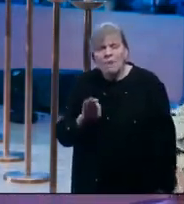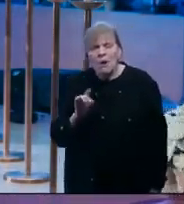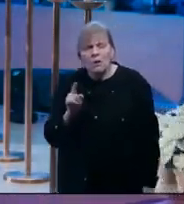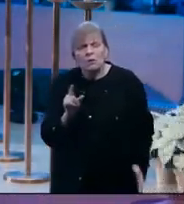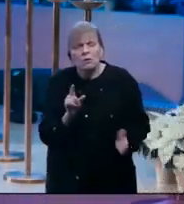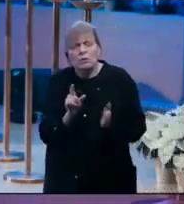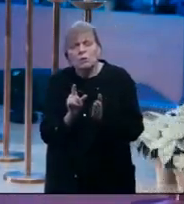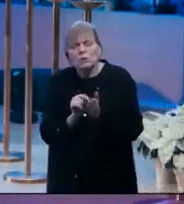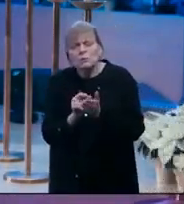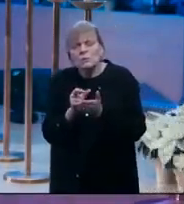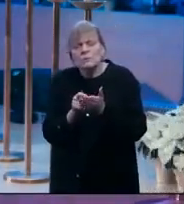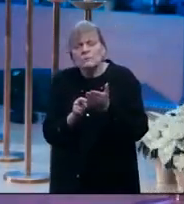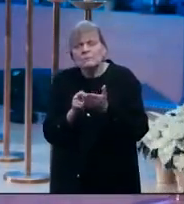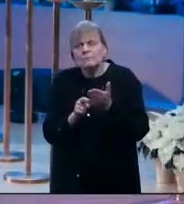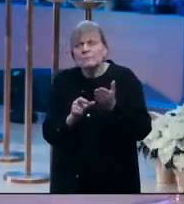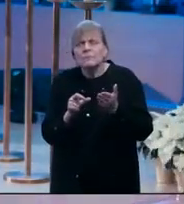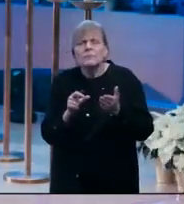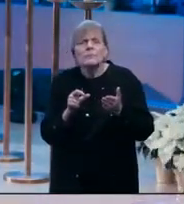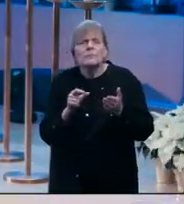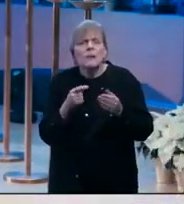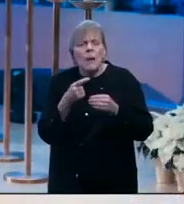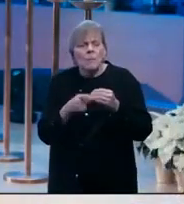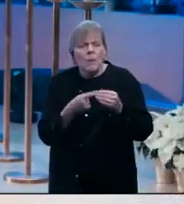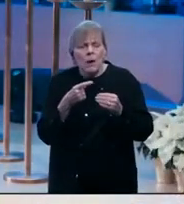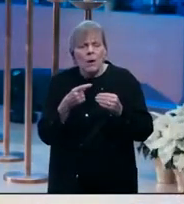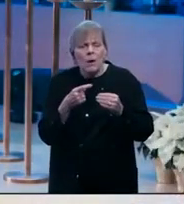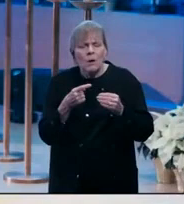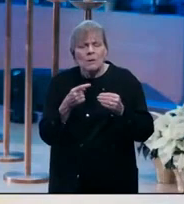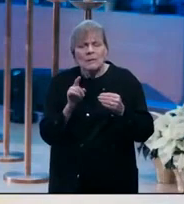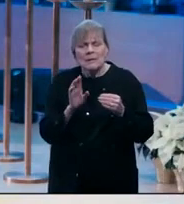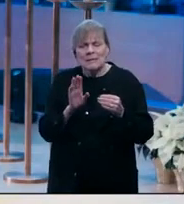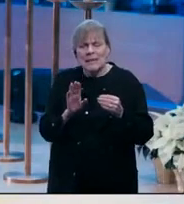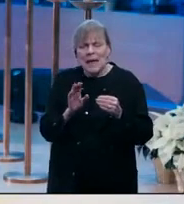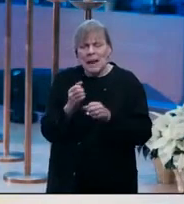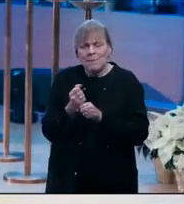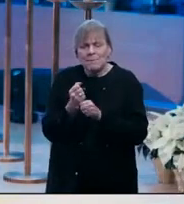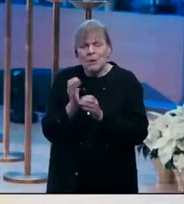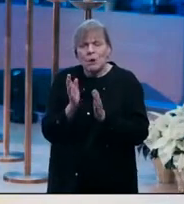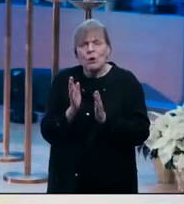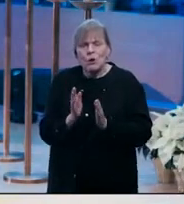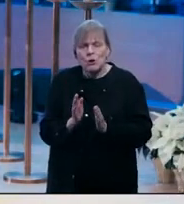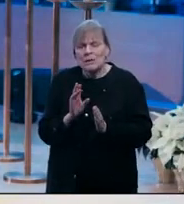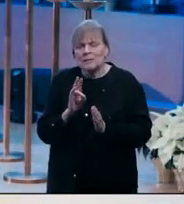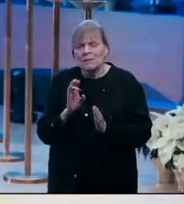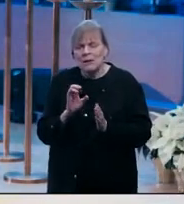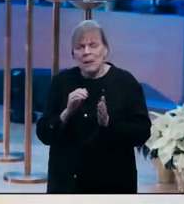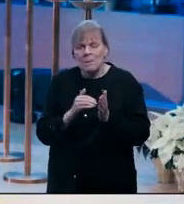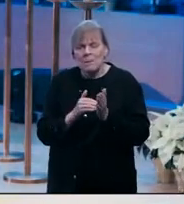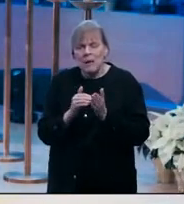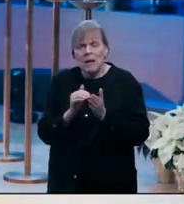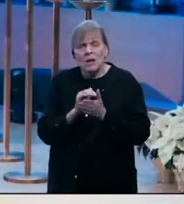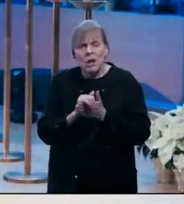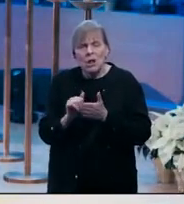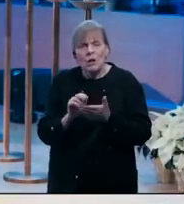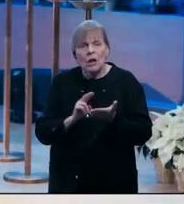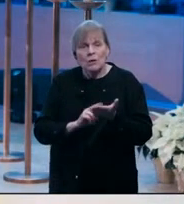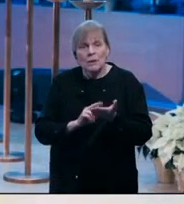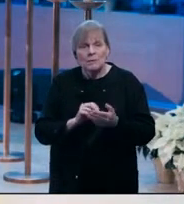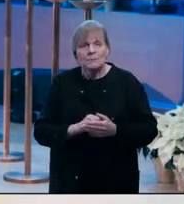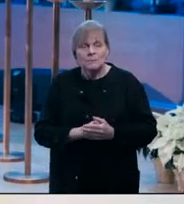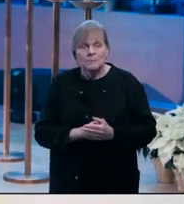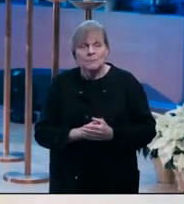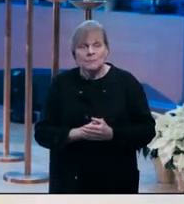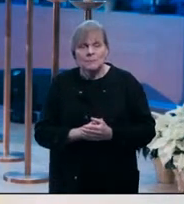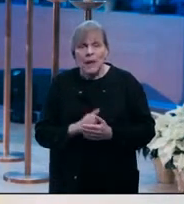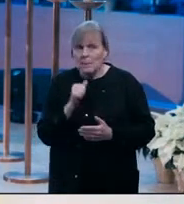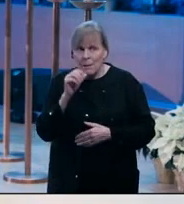newspaper title about Ohtani and his his $700 million contract.